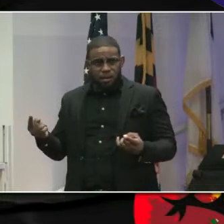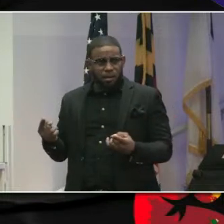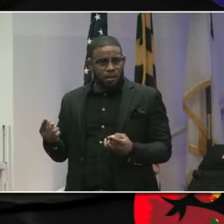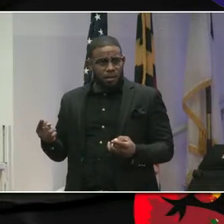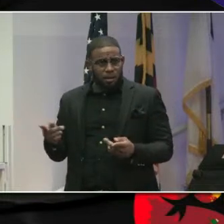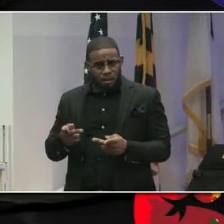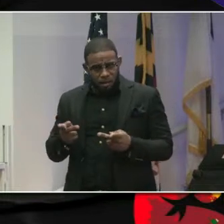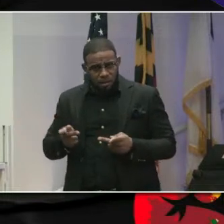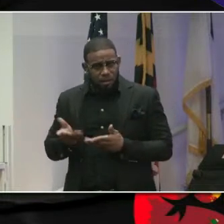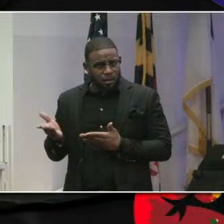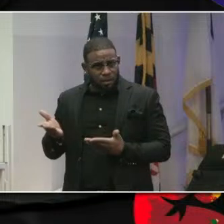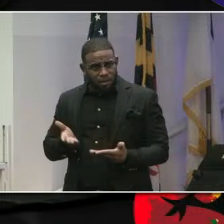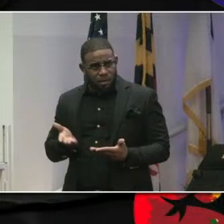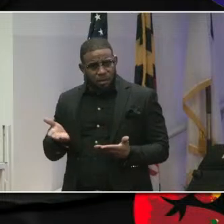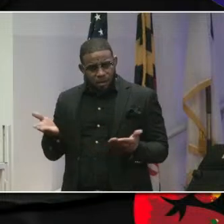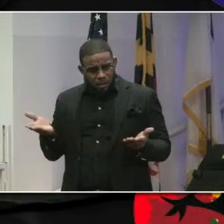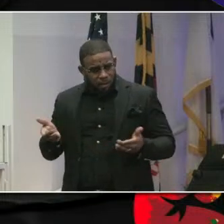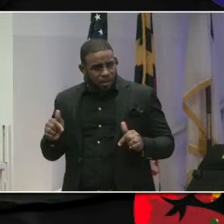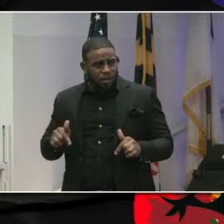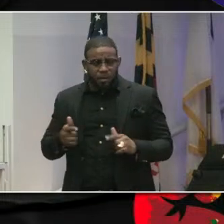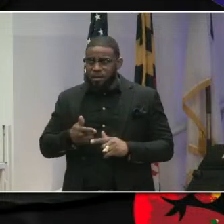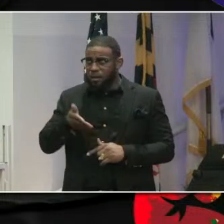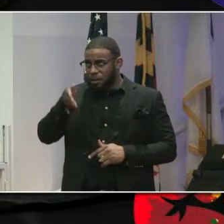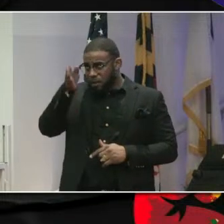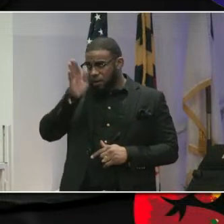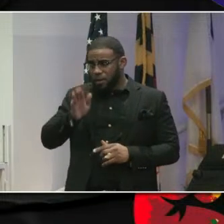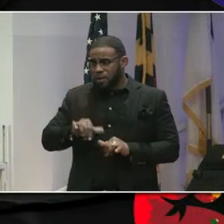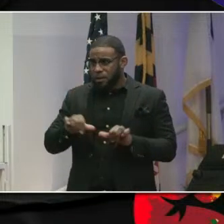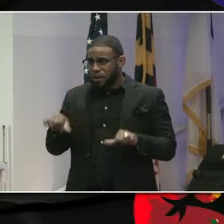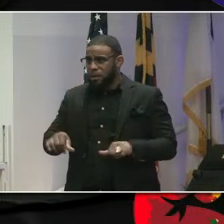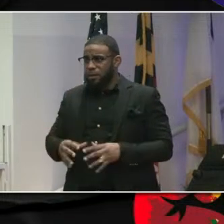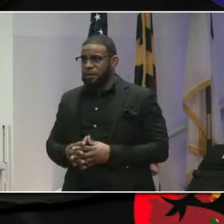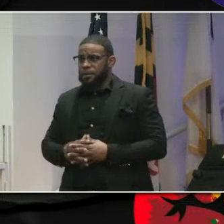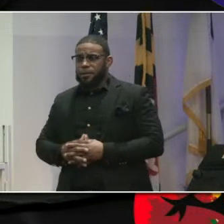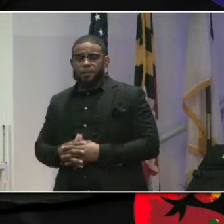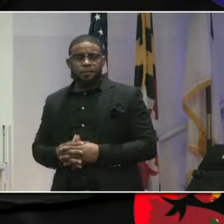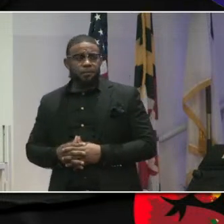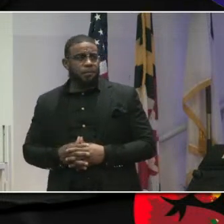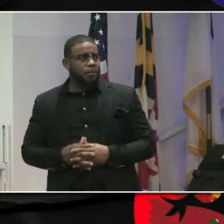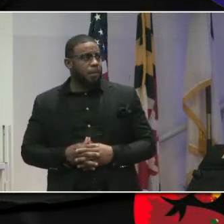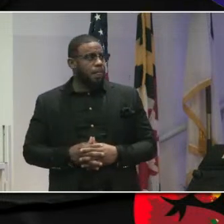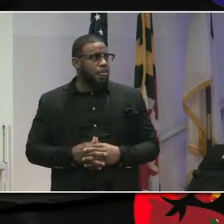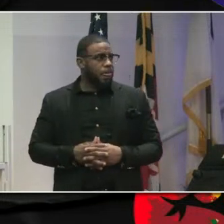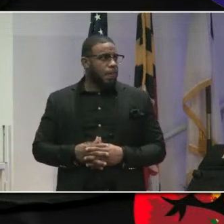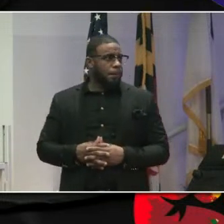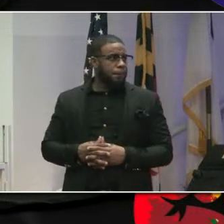the place to bring it is to the altar.